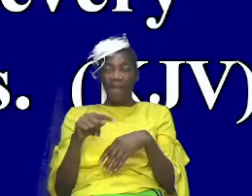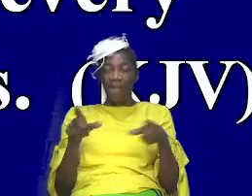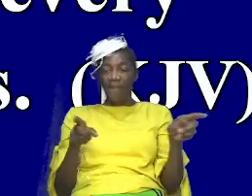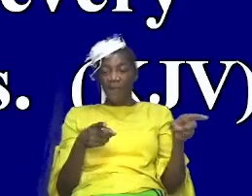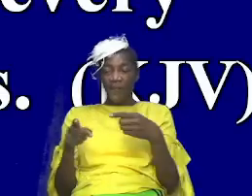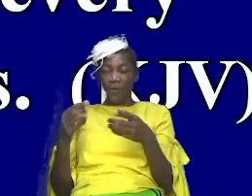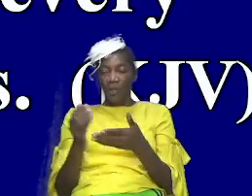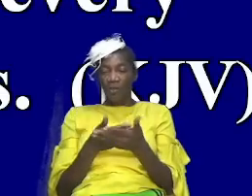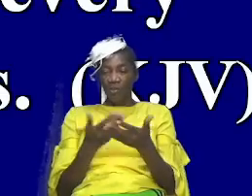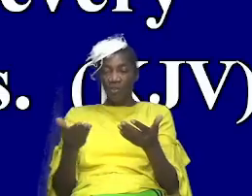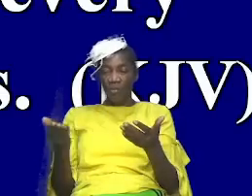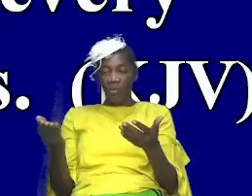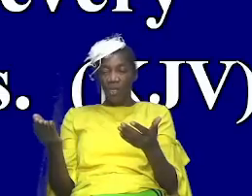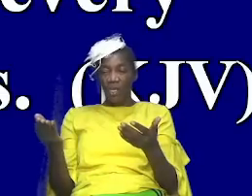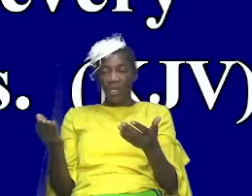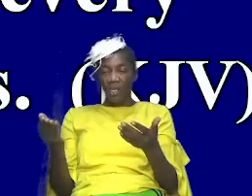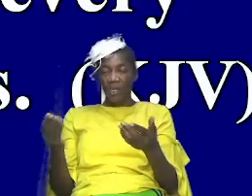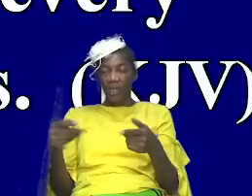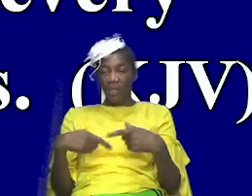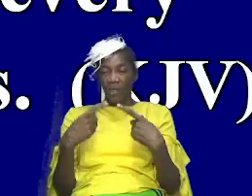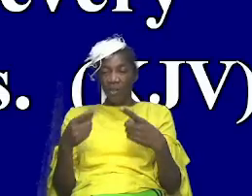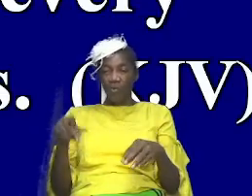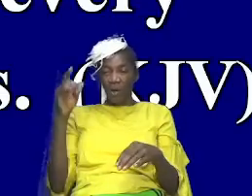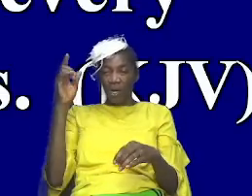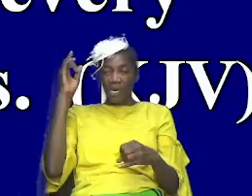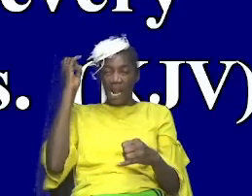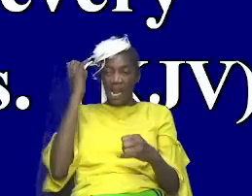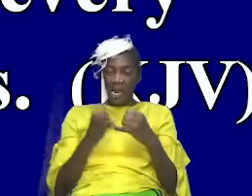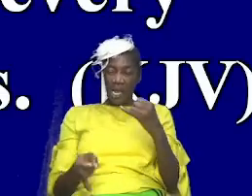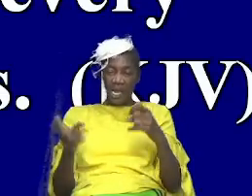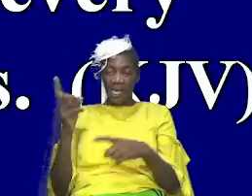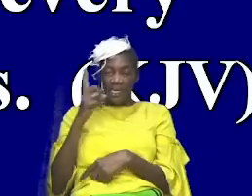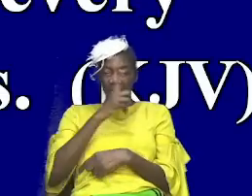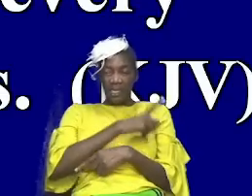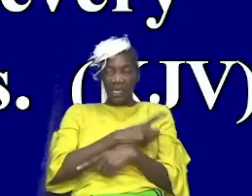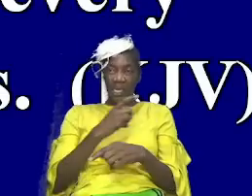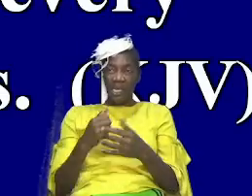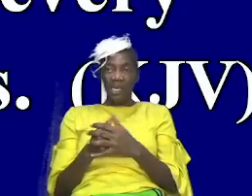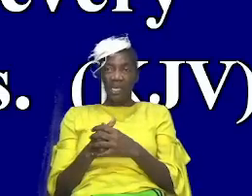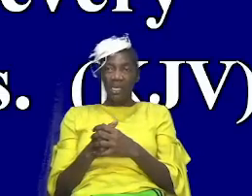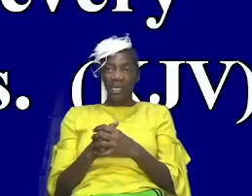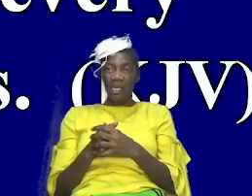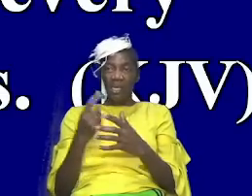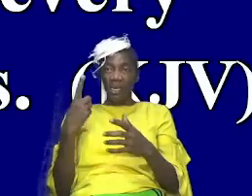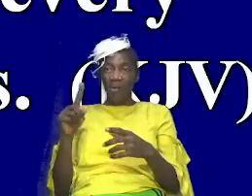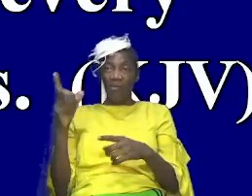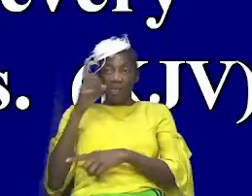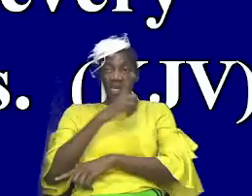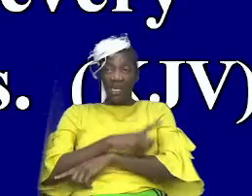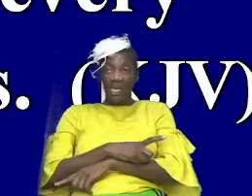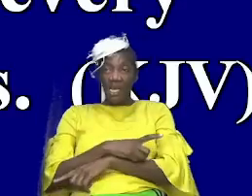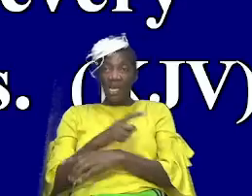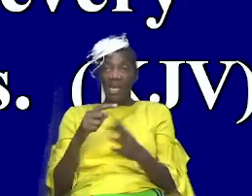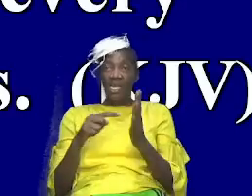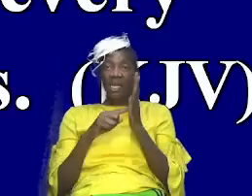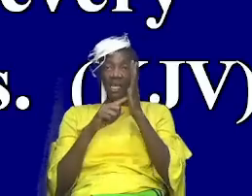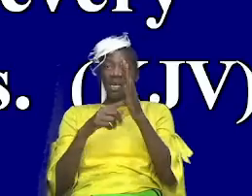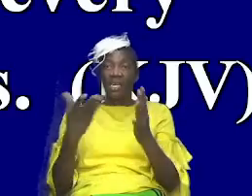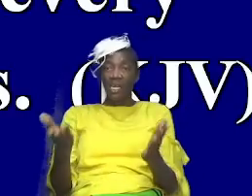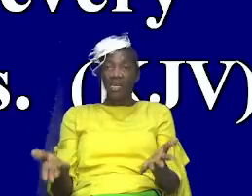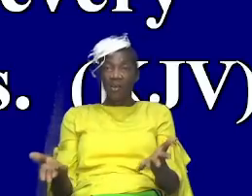doing something towards that final day. And he said, for the day shall declare